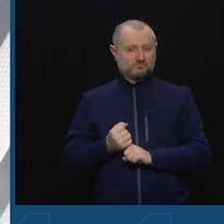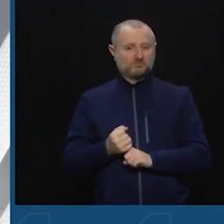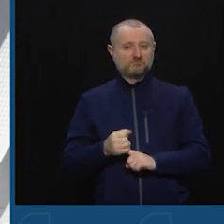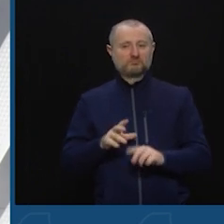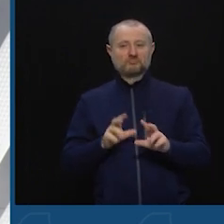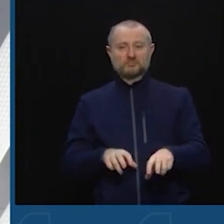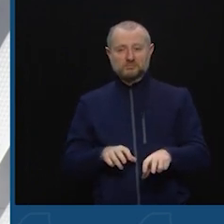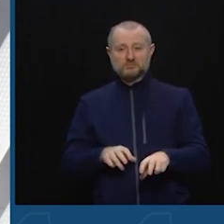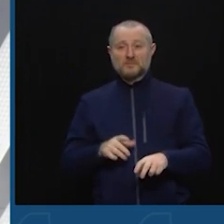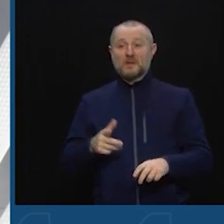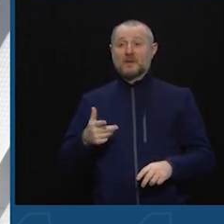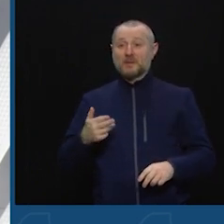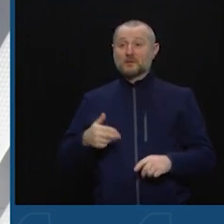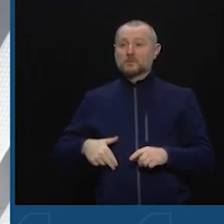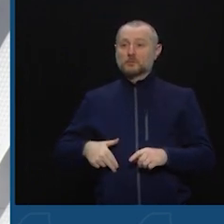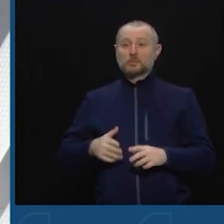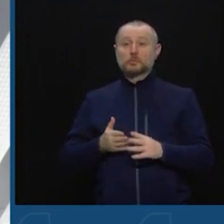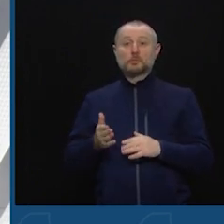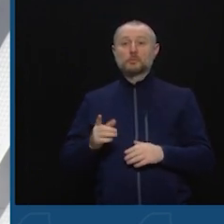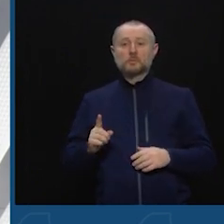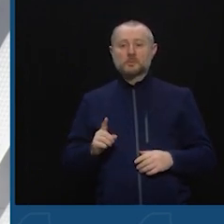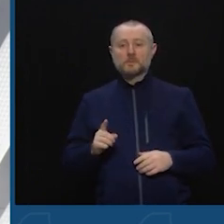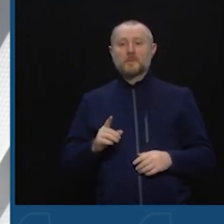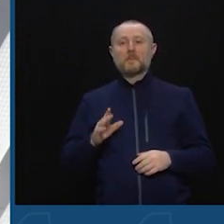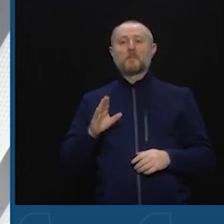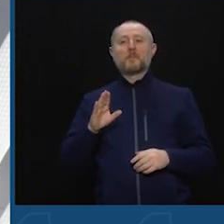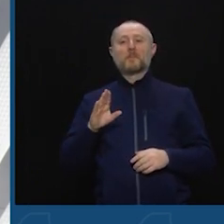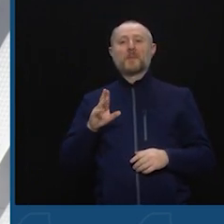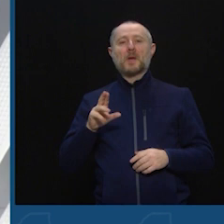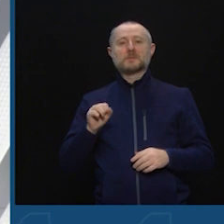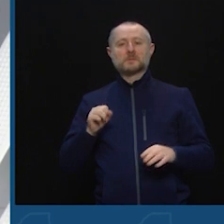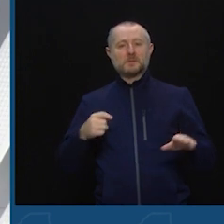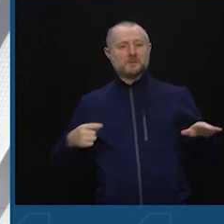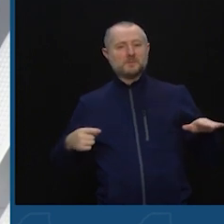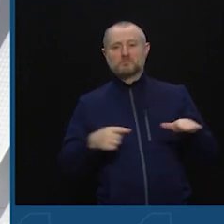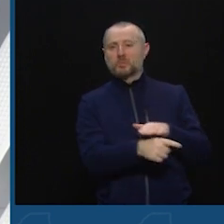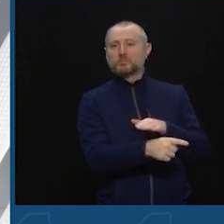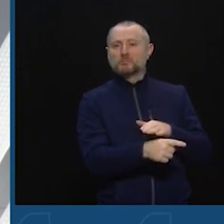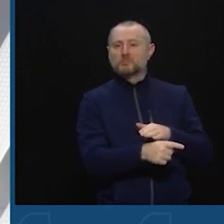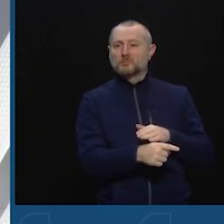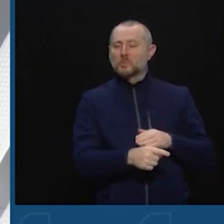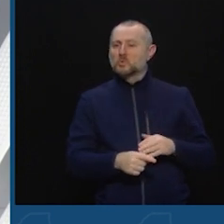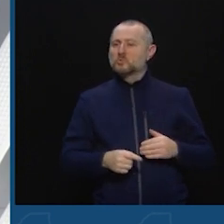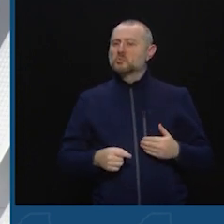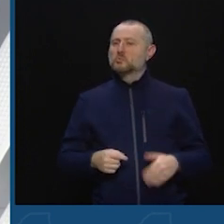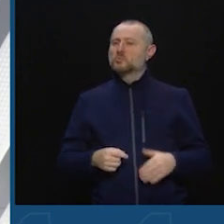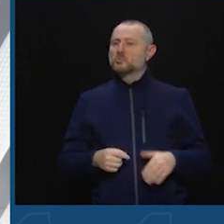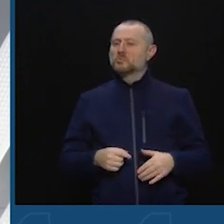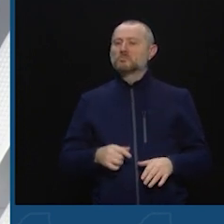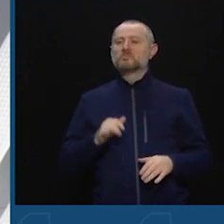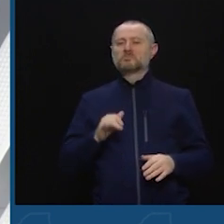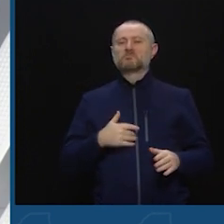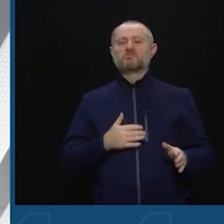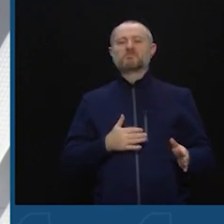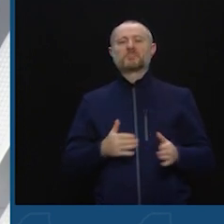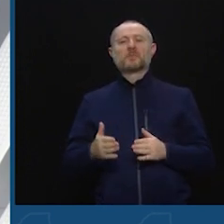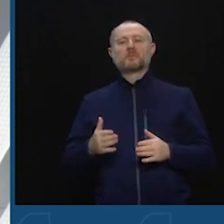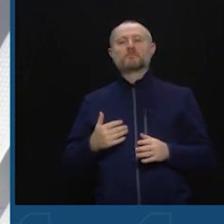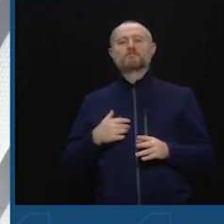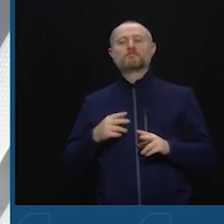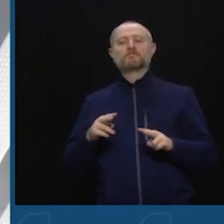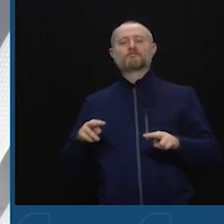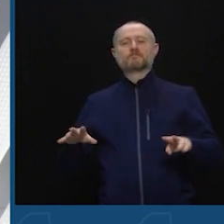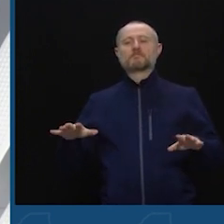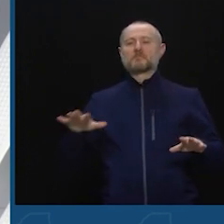coming through the Greyhound, and that's why we're talking about doing spot checks there, so important.